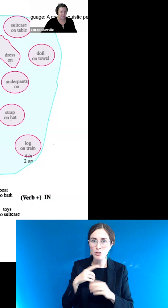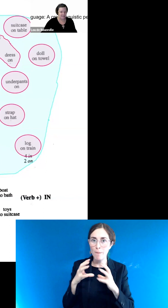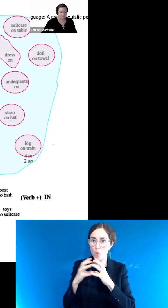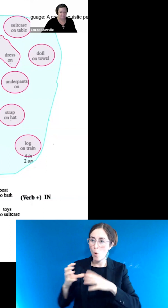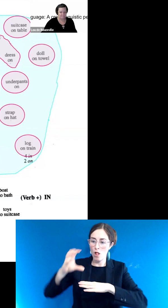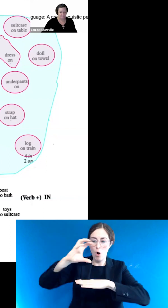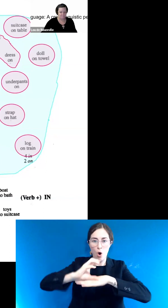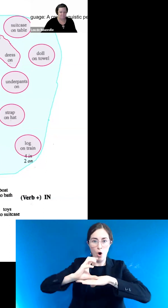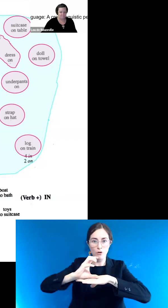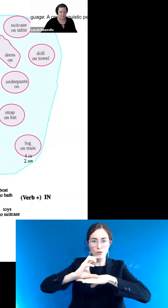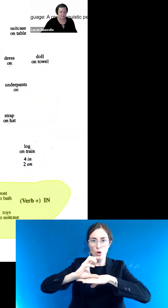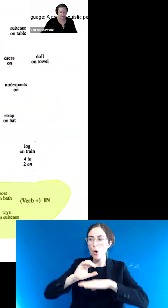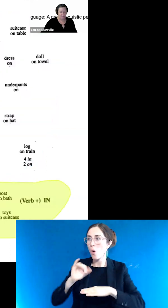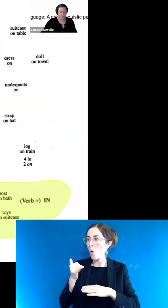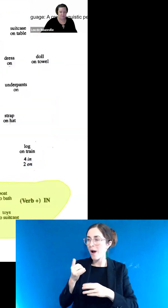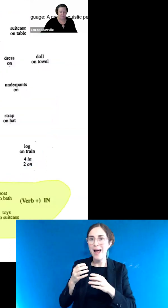native signers.